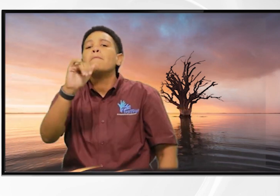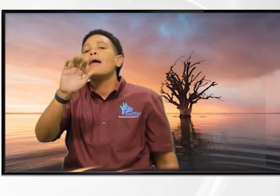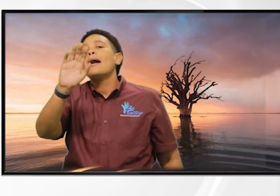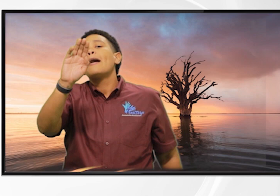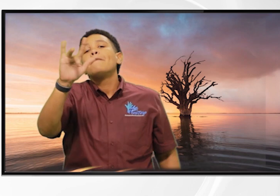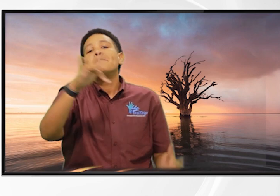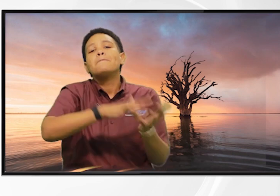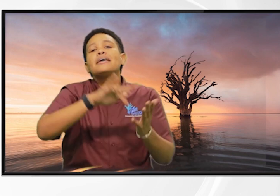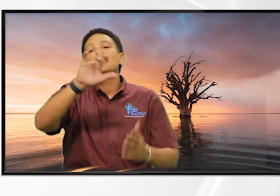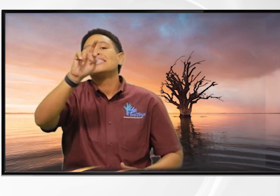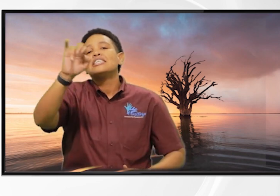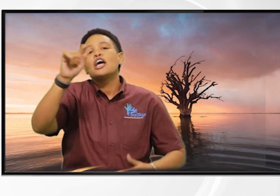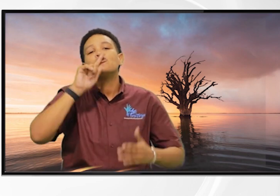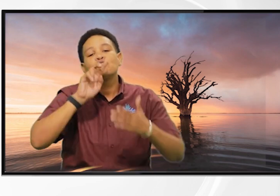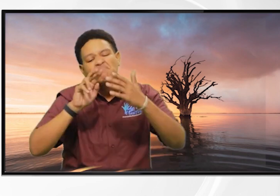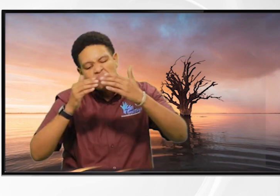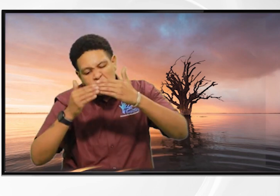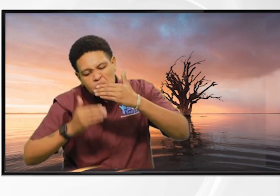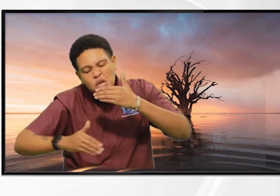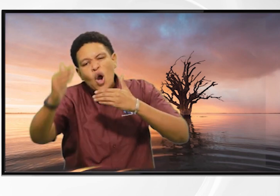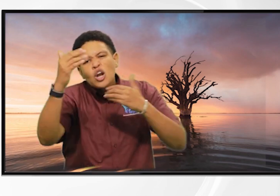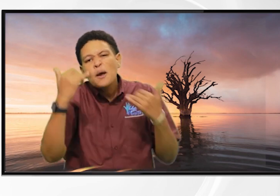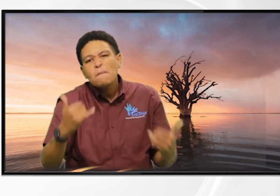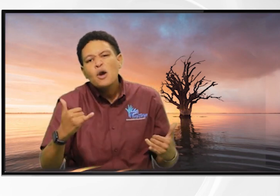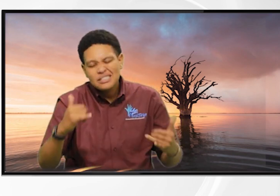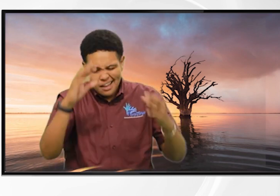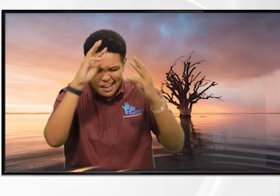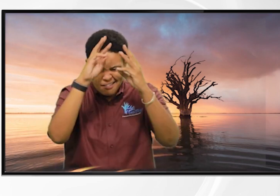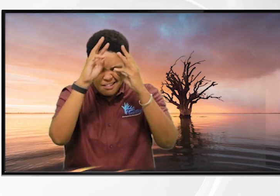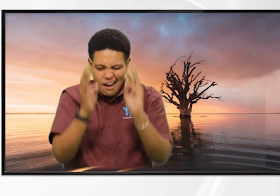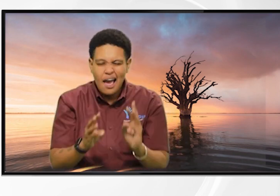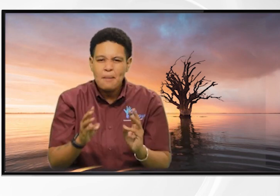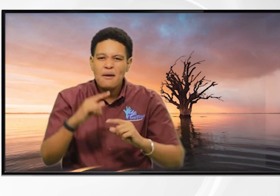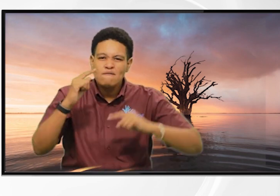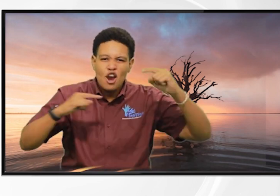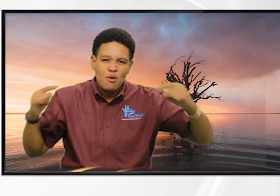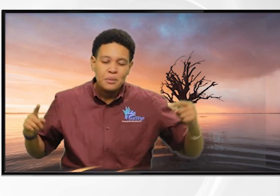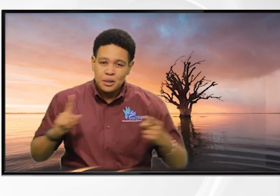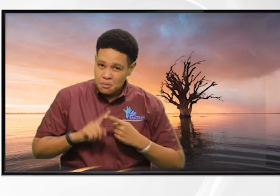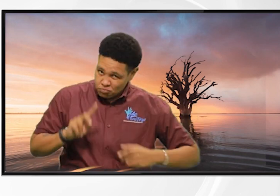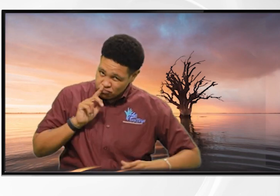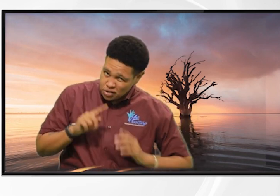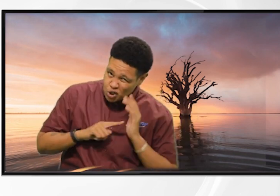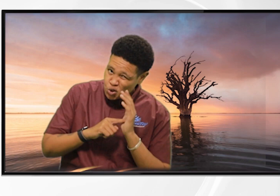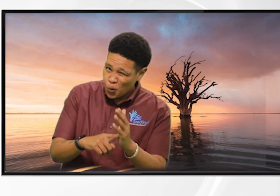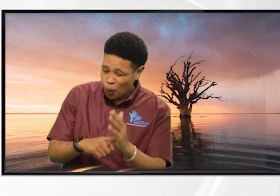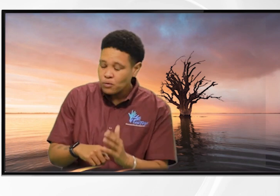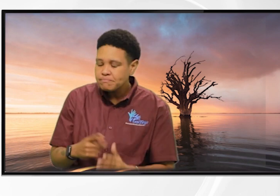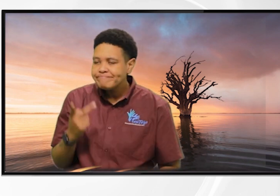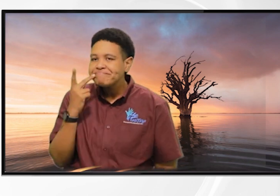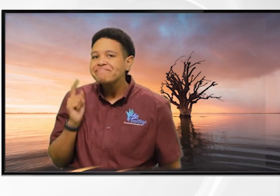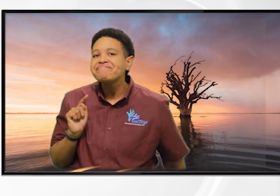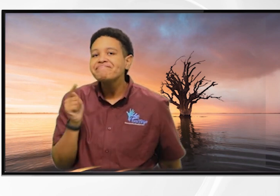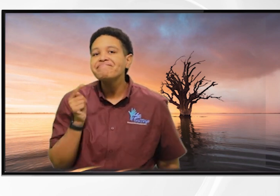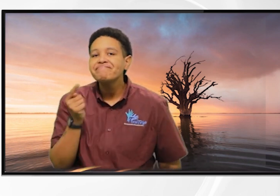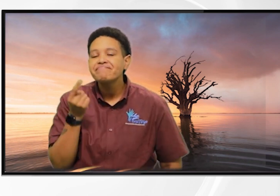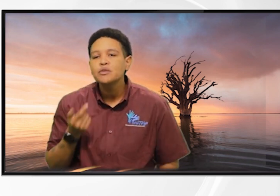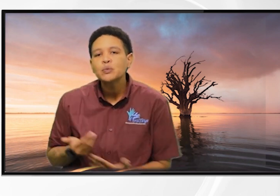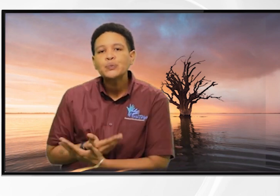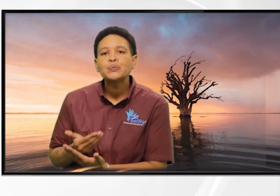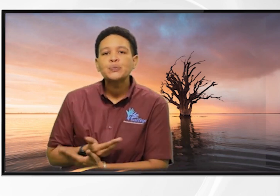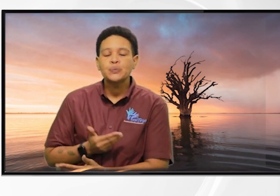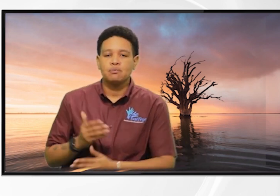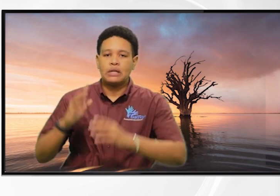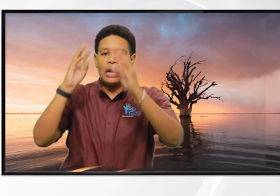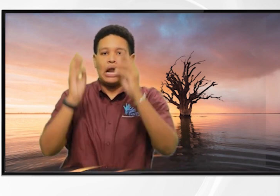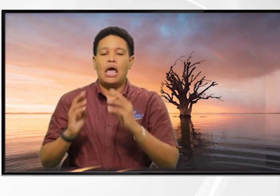present-day bounds of climate variability and signal the emergence of unprecedented new climate